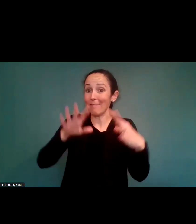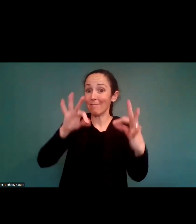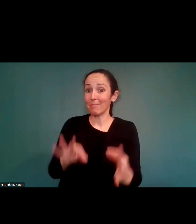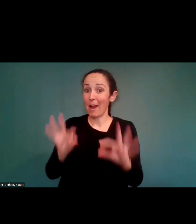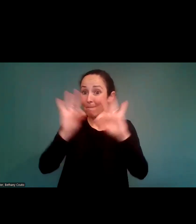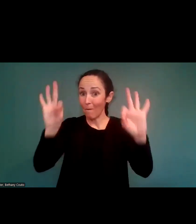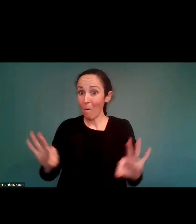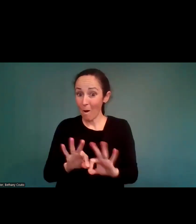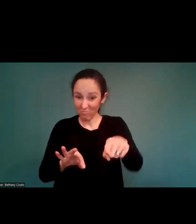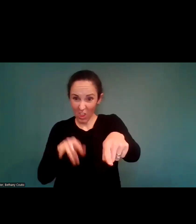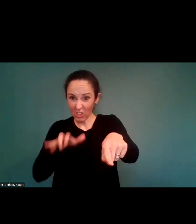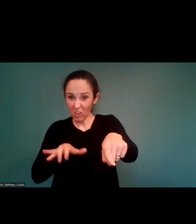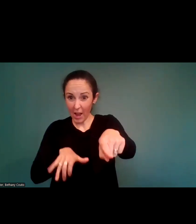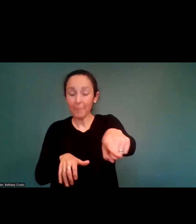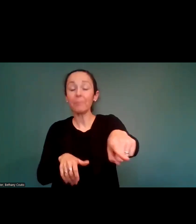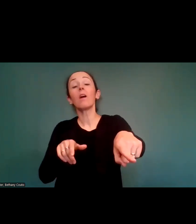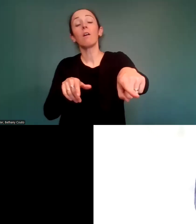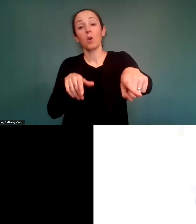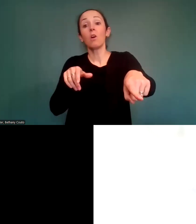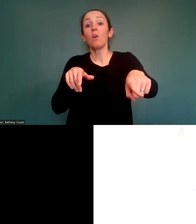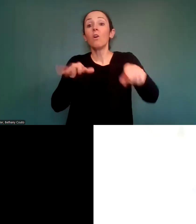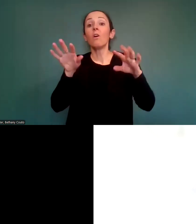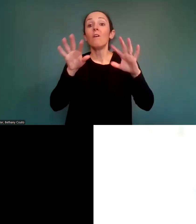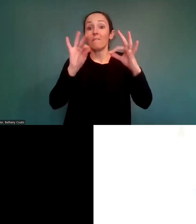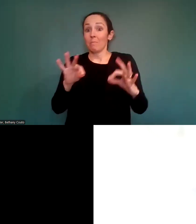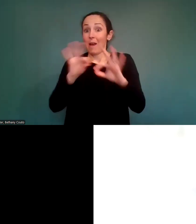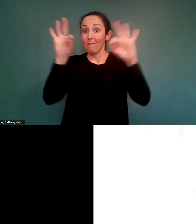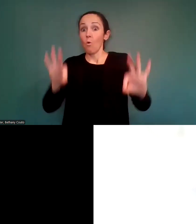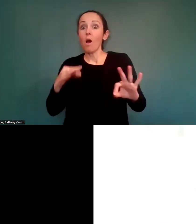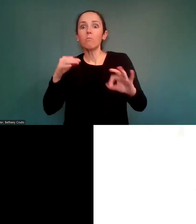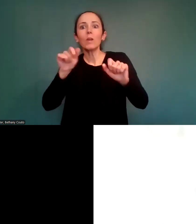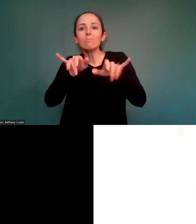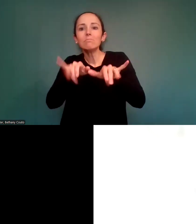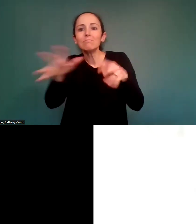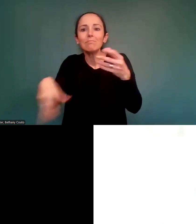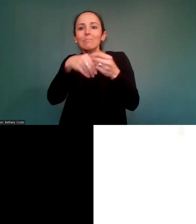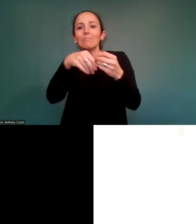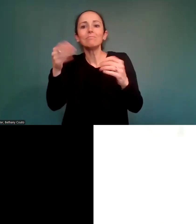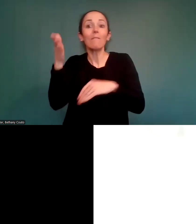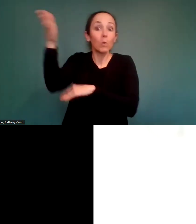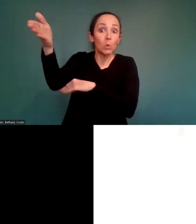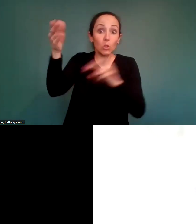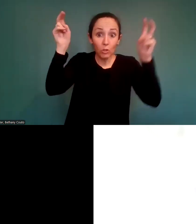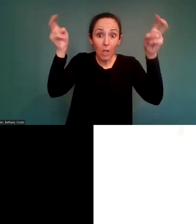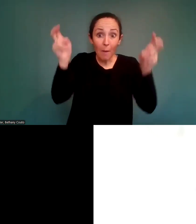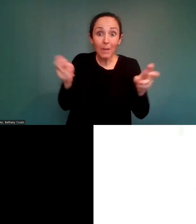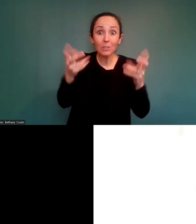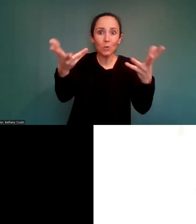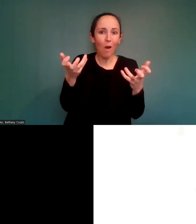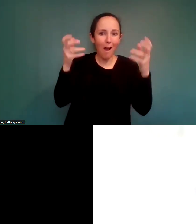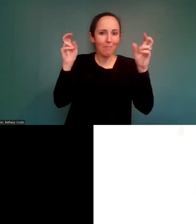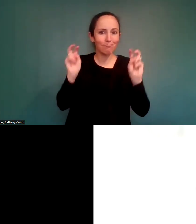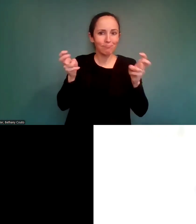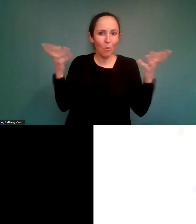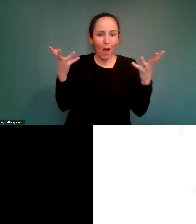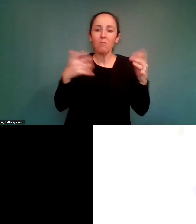could type additional topics you'd like to see in upcoming workshops and webinars. So it will